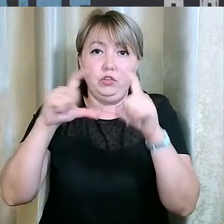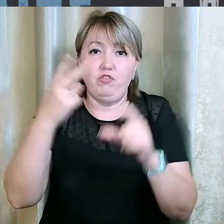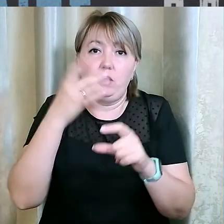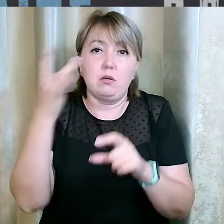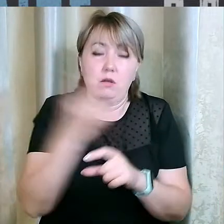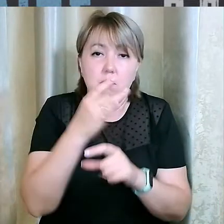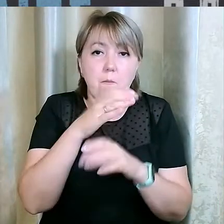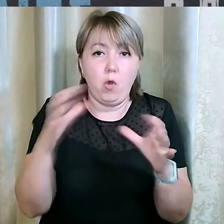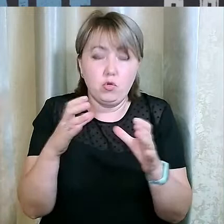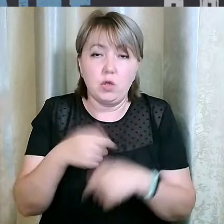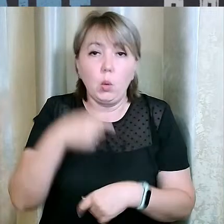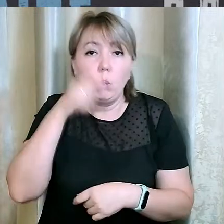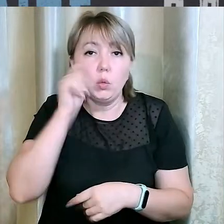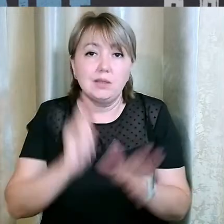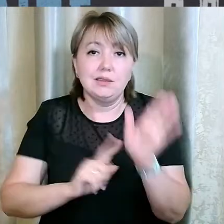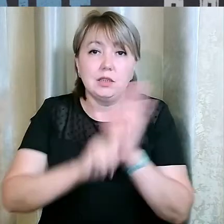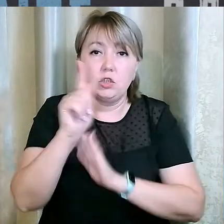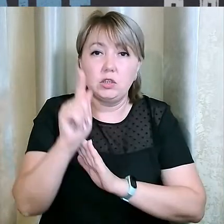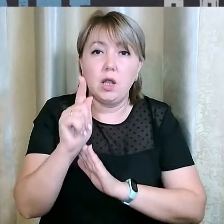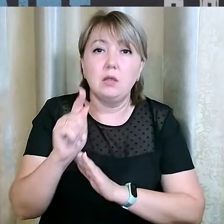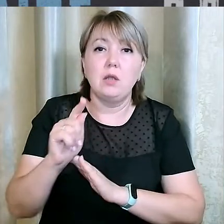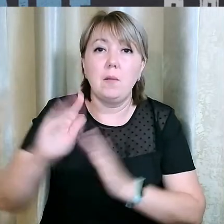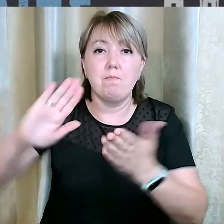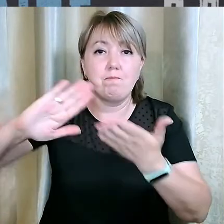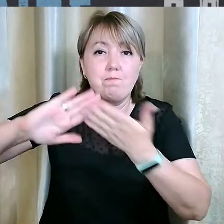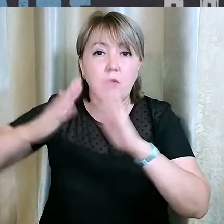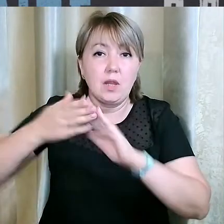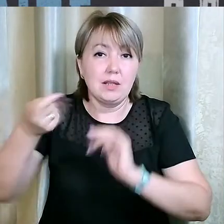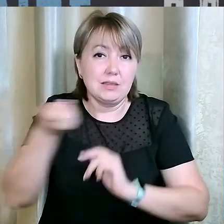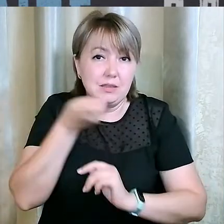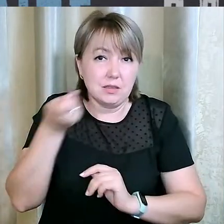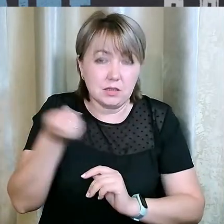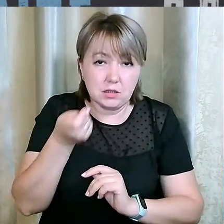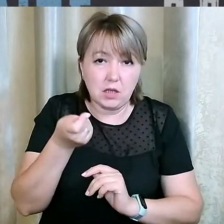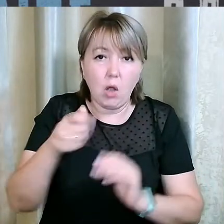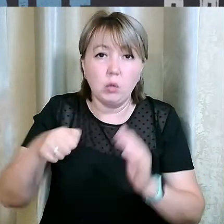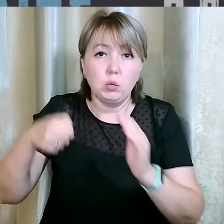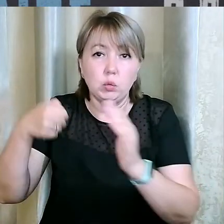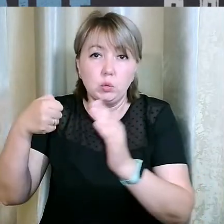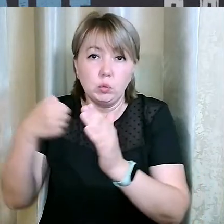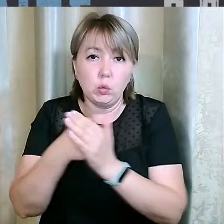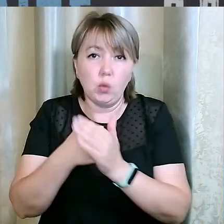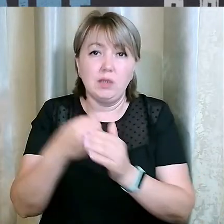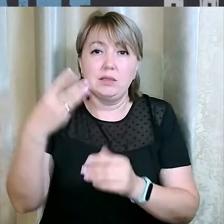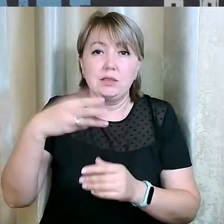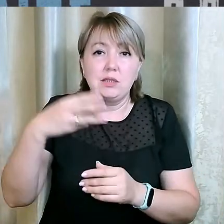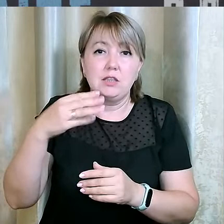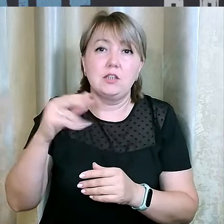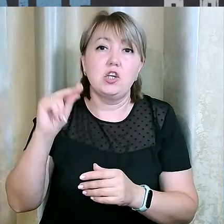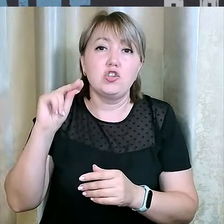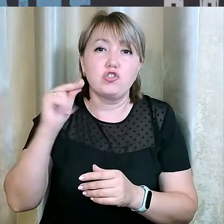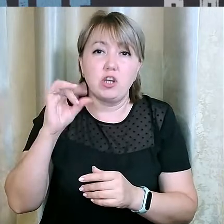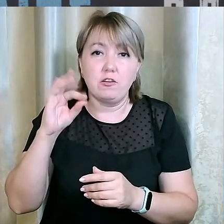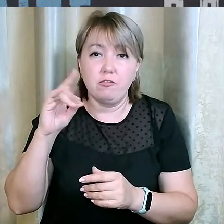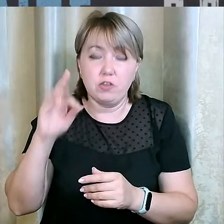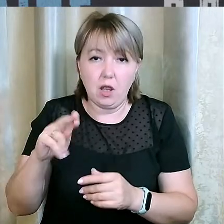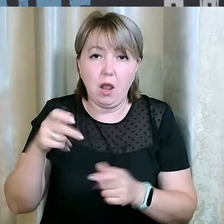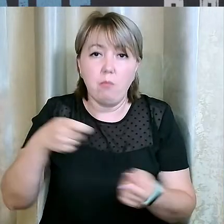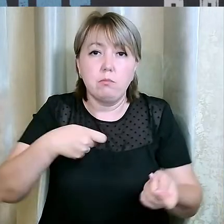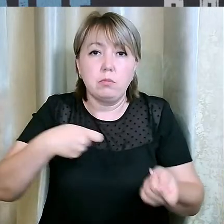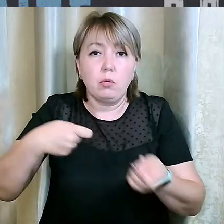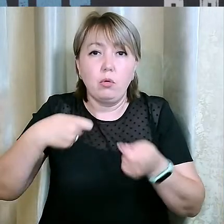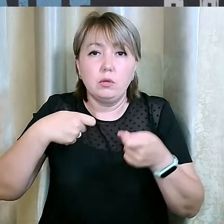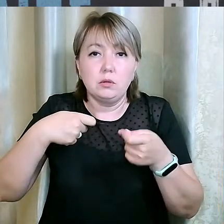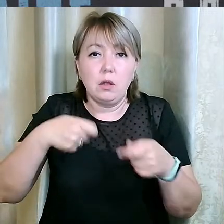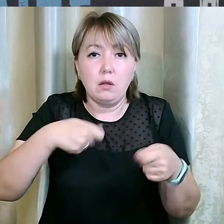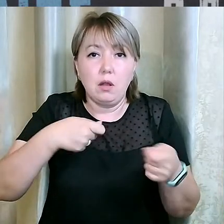was at the level of 70,000 tons. From the beginning of the grain agreement in 2022 to June 30, 2023,